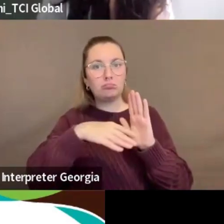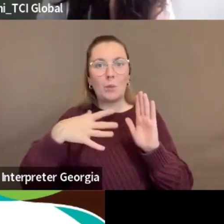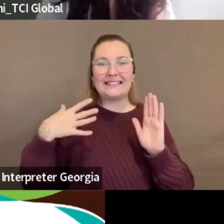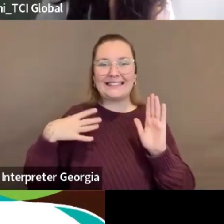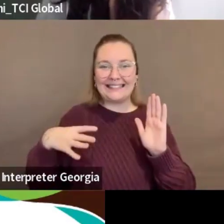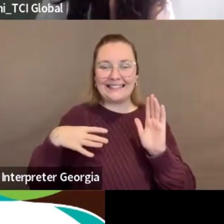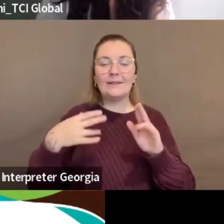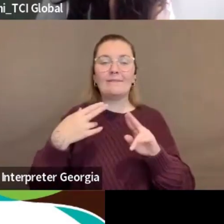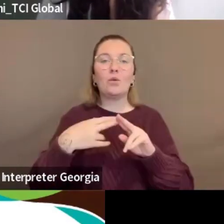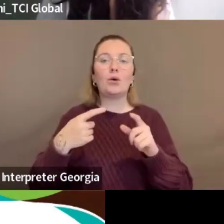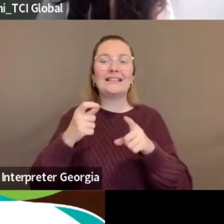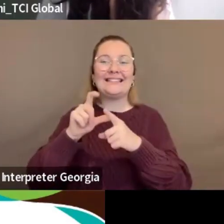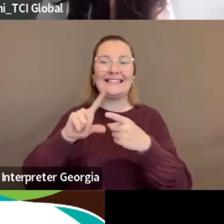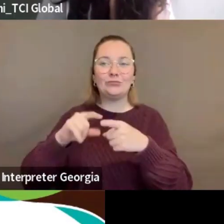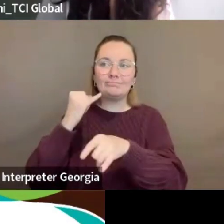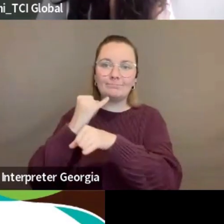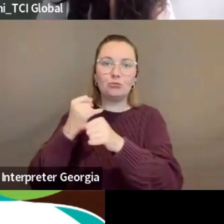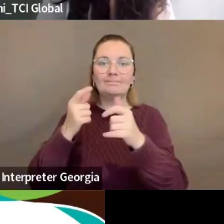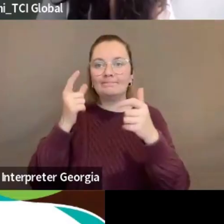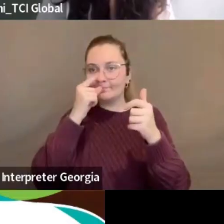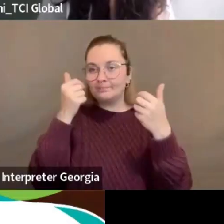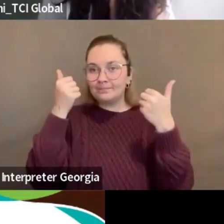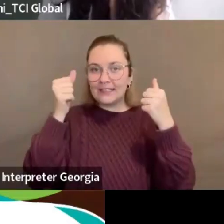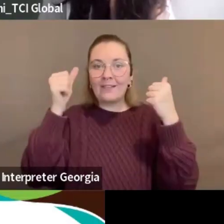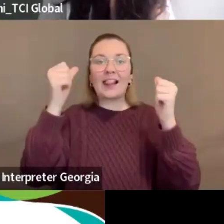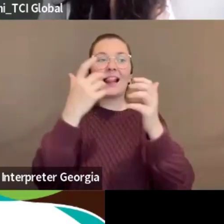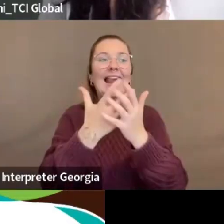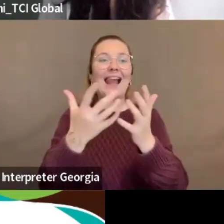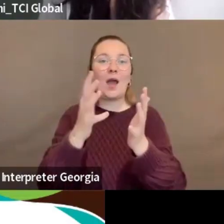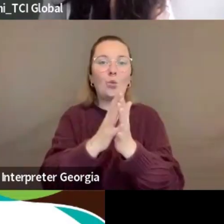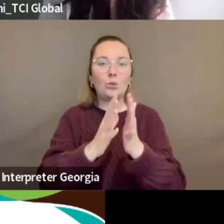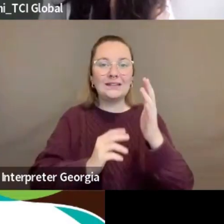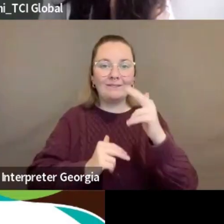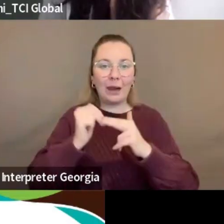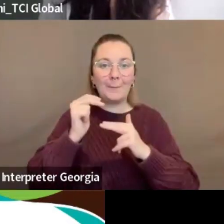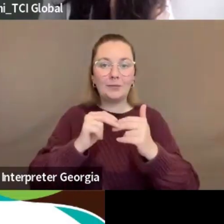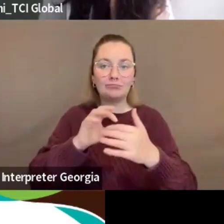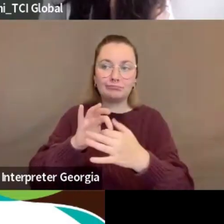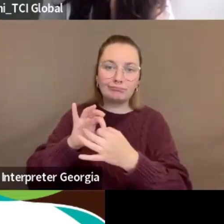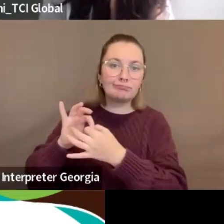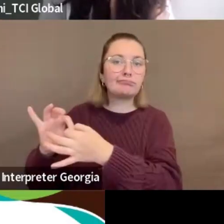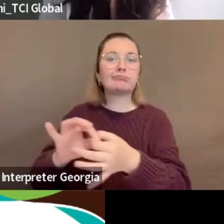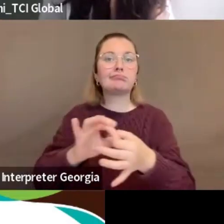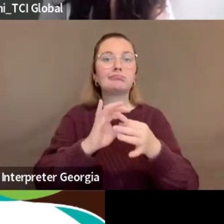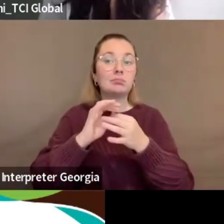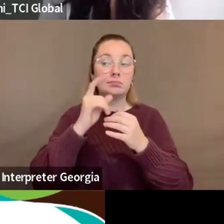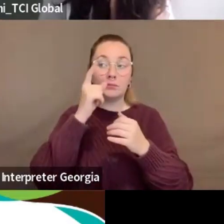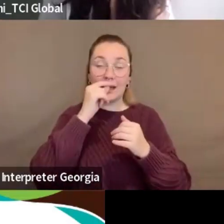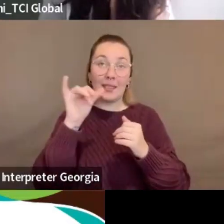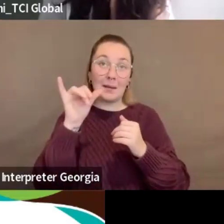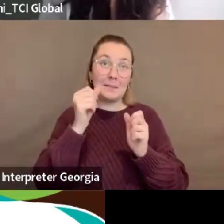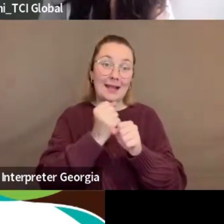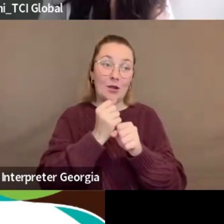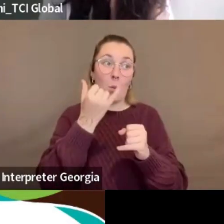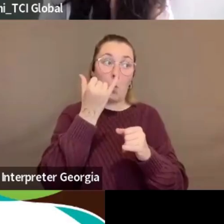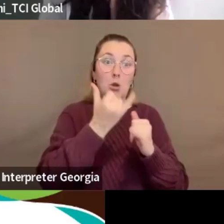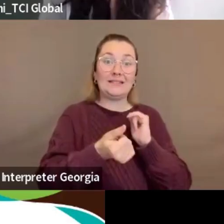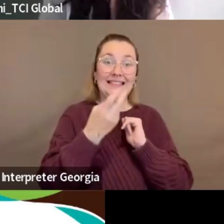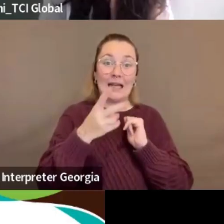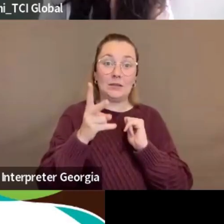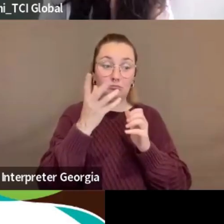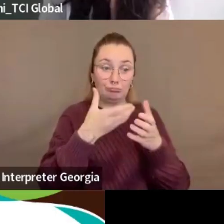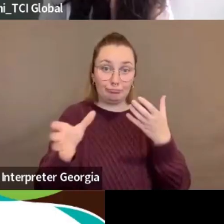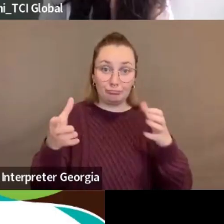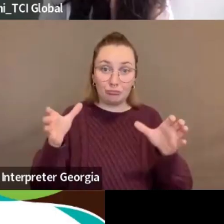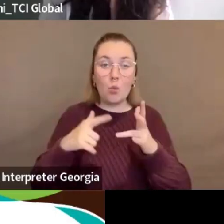for deinstitutionalisation to succeed, and how development cooperation can either reinforce segregation or help